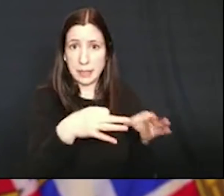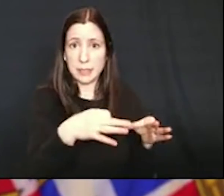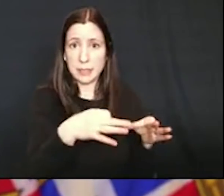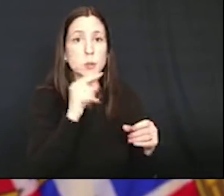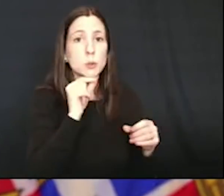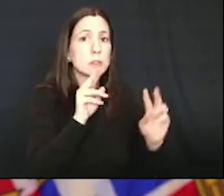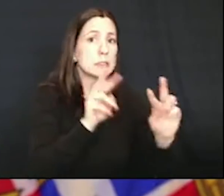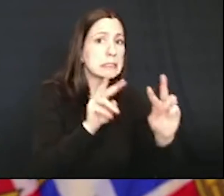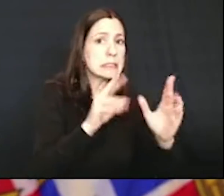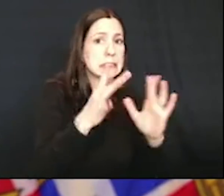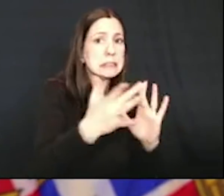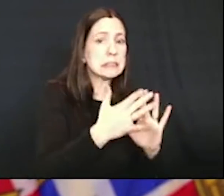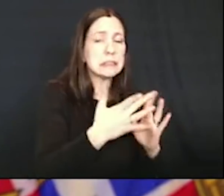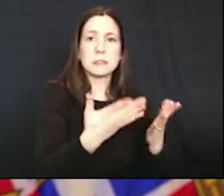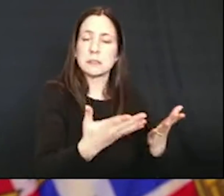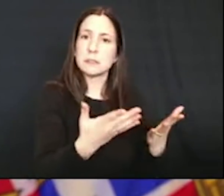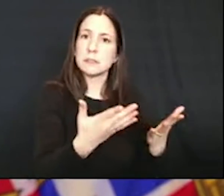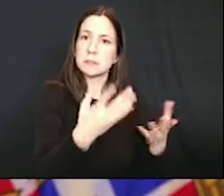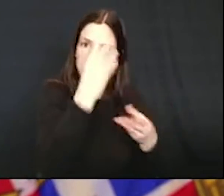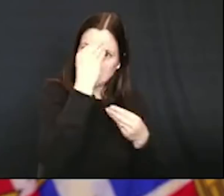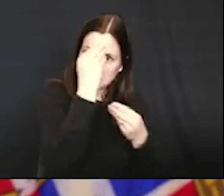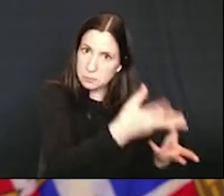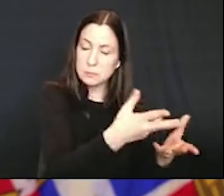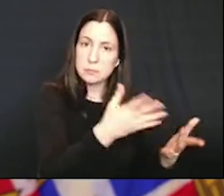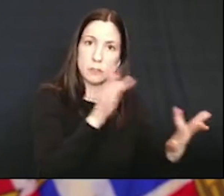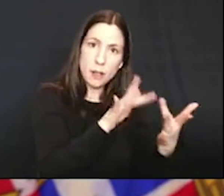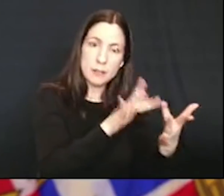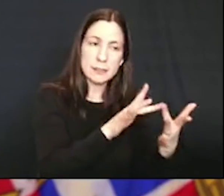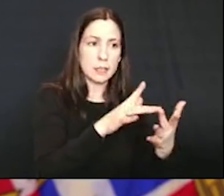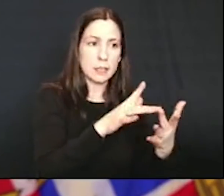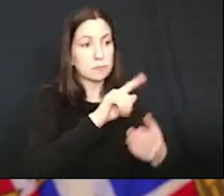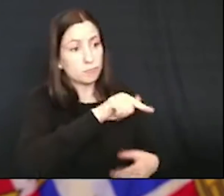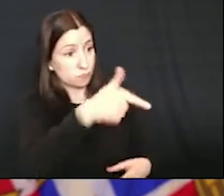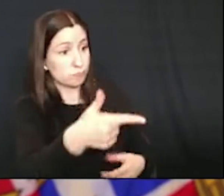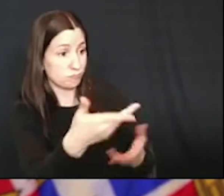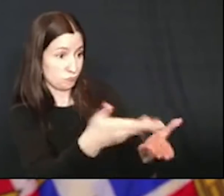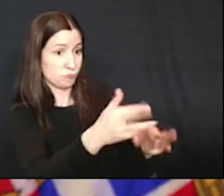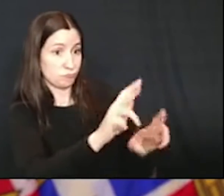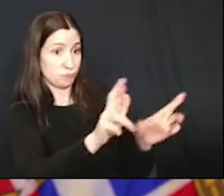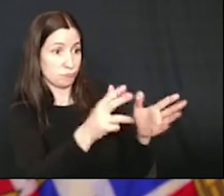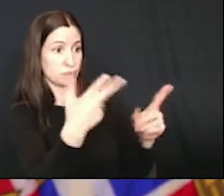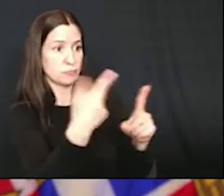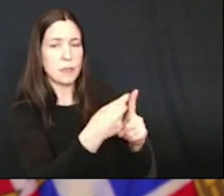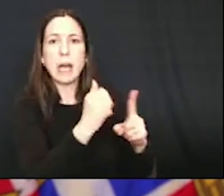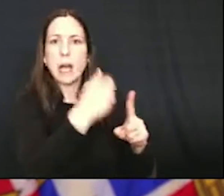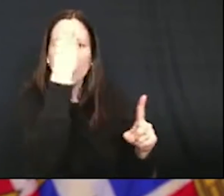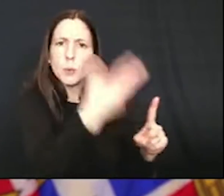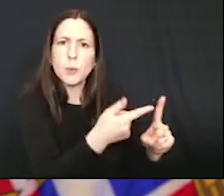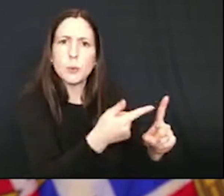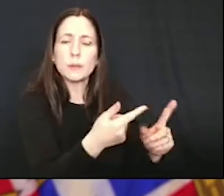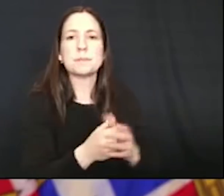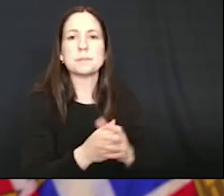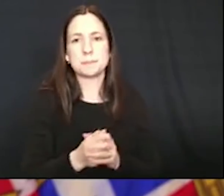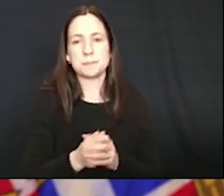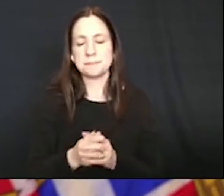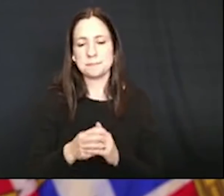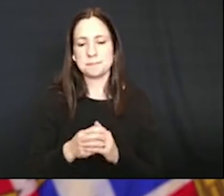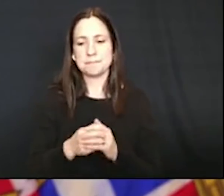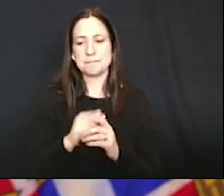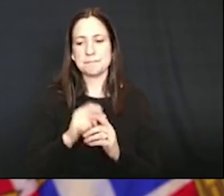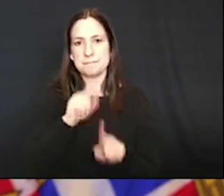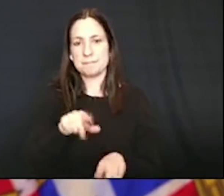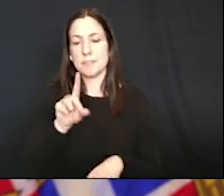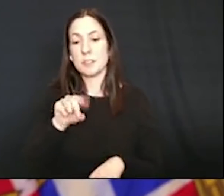for those people waiting in terms of how they will be told it is their turn? Yeah, there'll be a whole variety